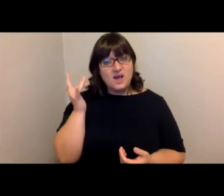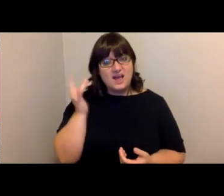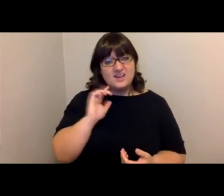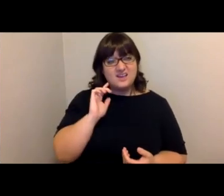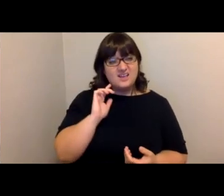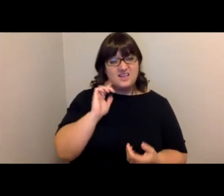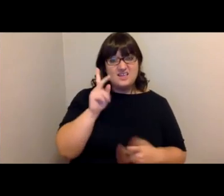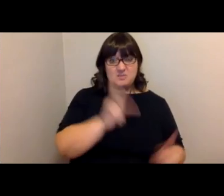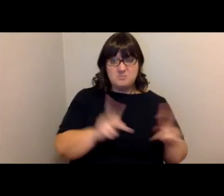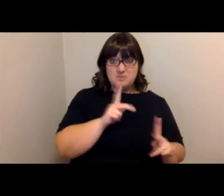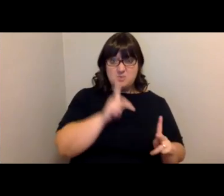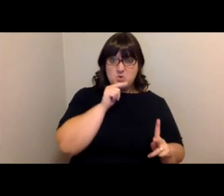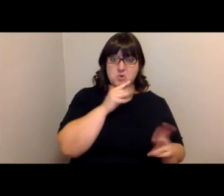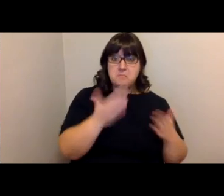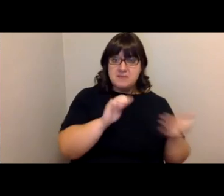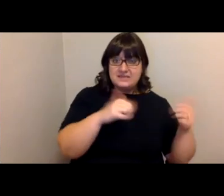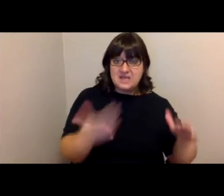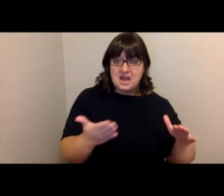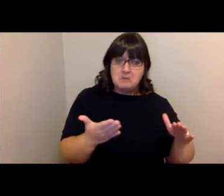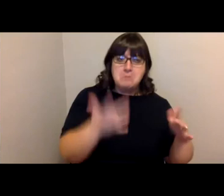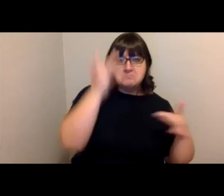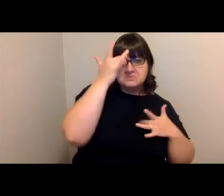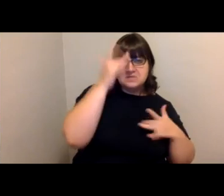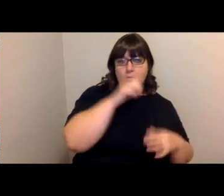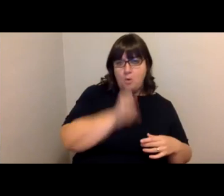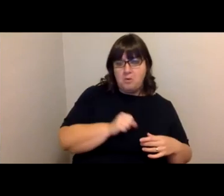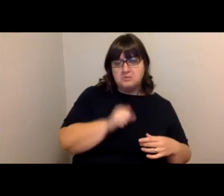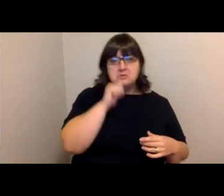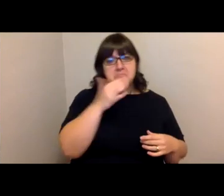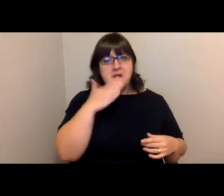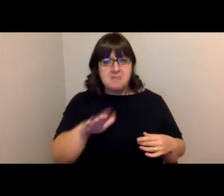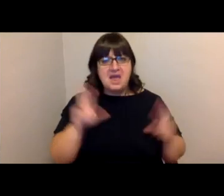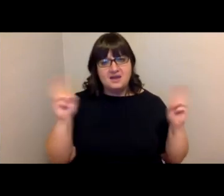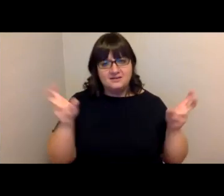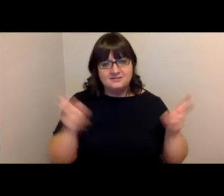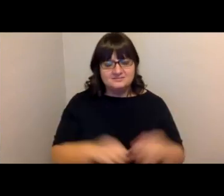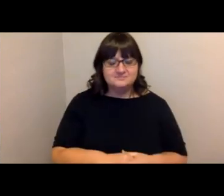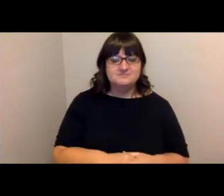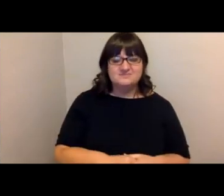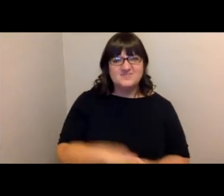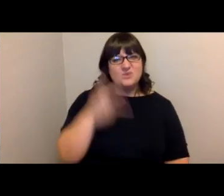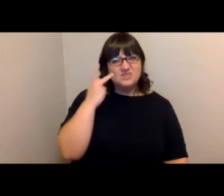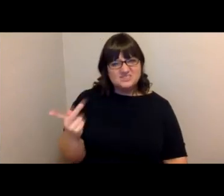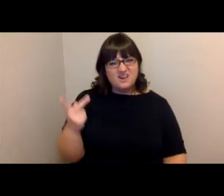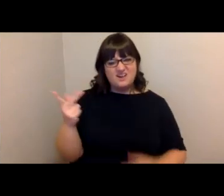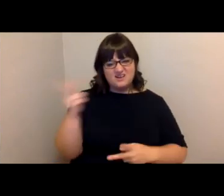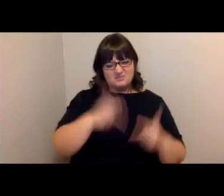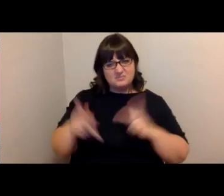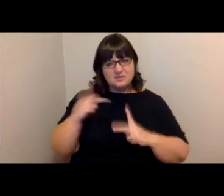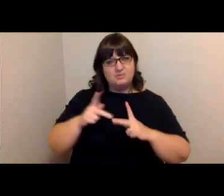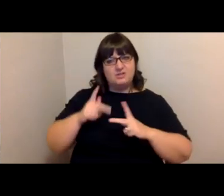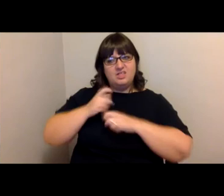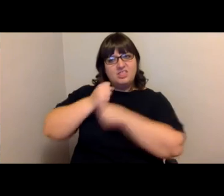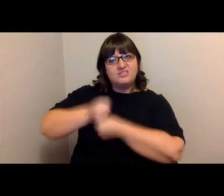we'd be risk losing were sick or old. We witnessed crowds march against public health regulations. We